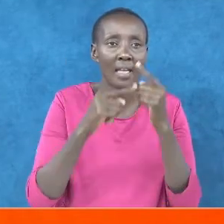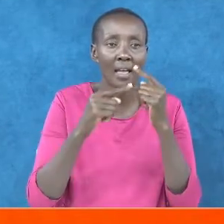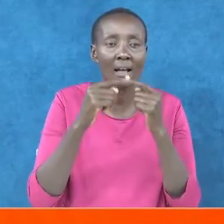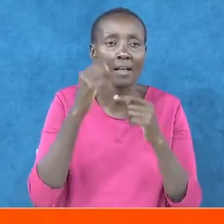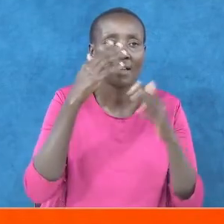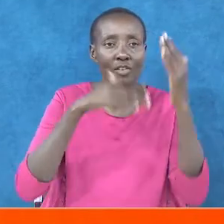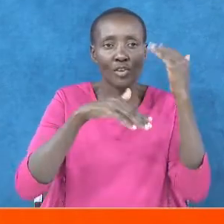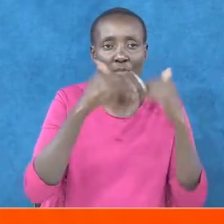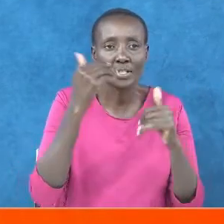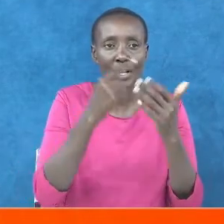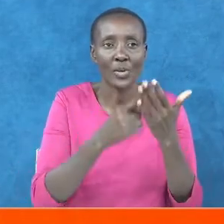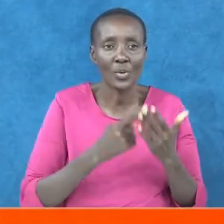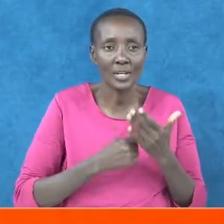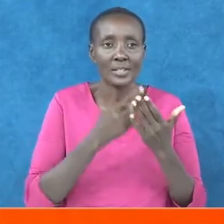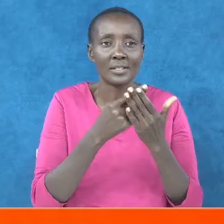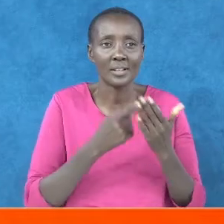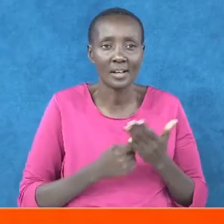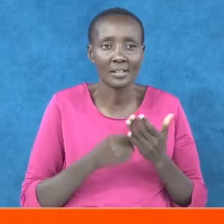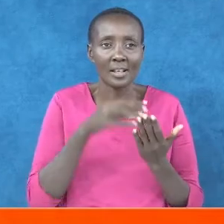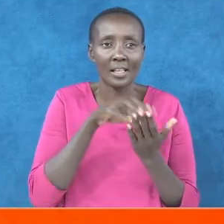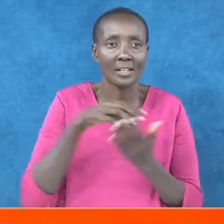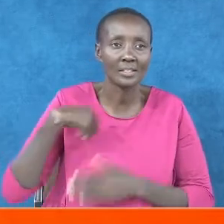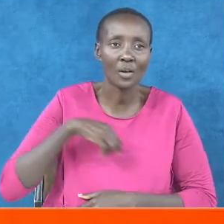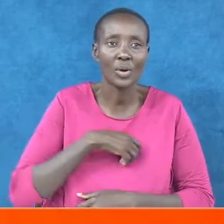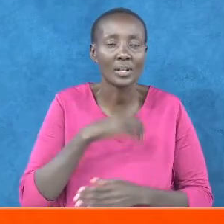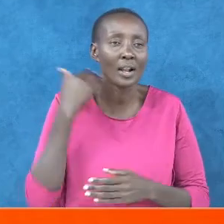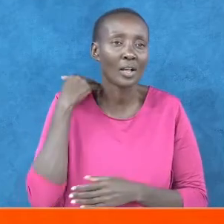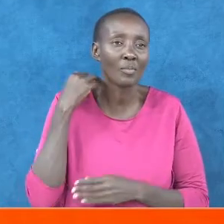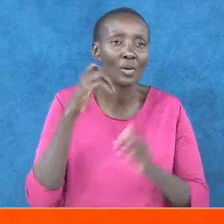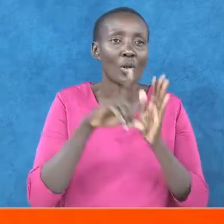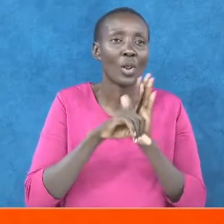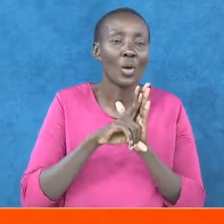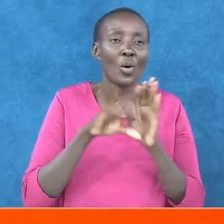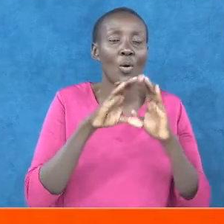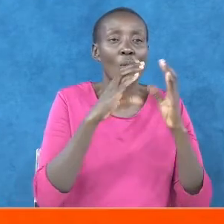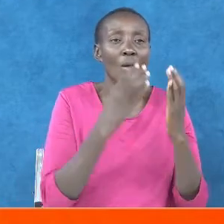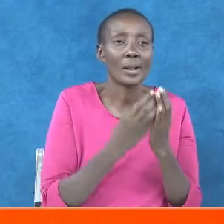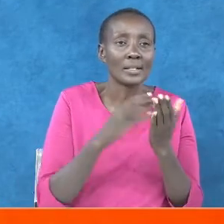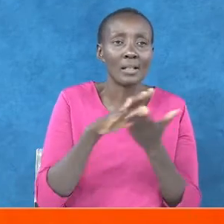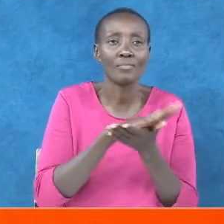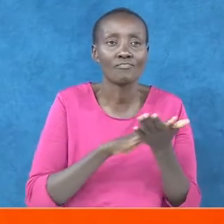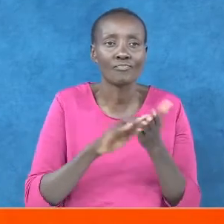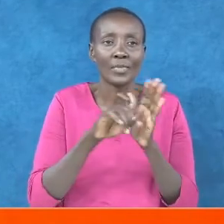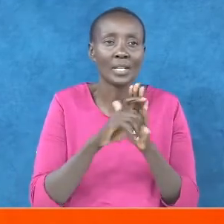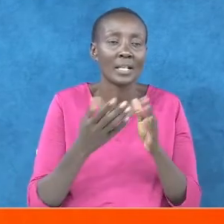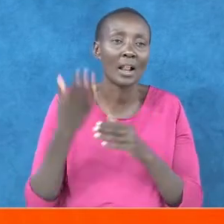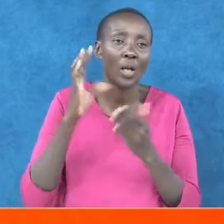we discussed the modalities of that case in our criminal law class, which used to be a foundational class in the old curriculum as it then was for a first year student.